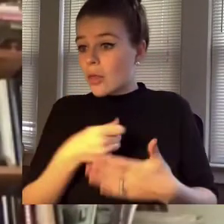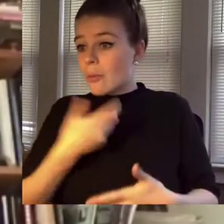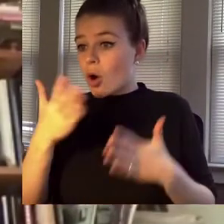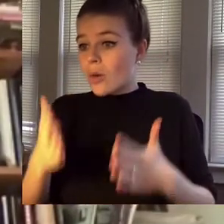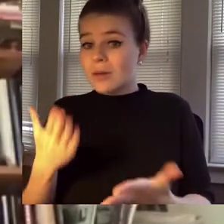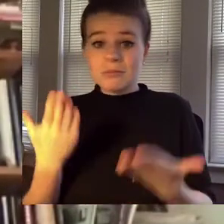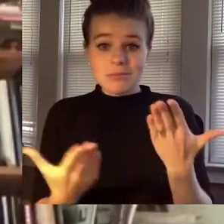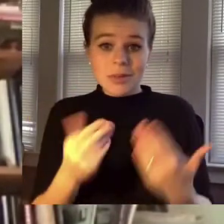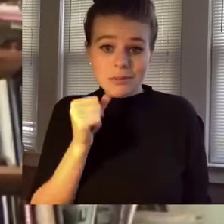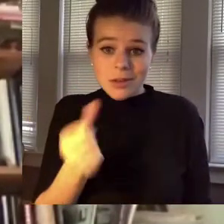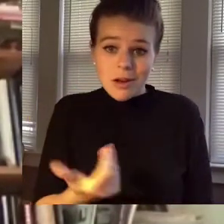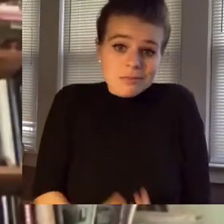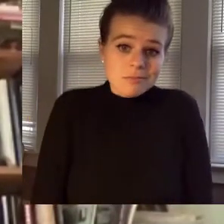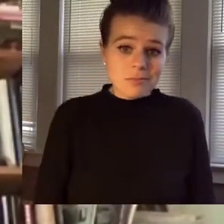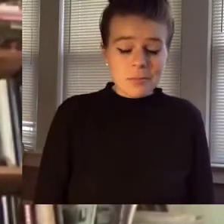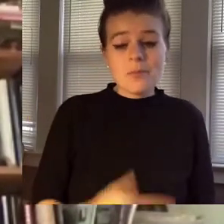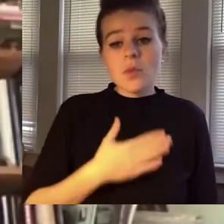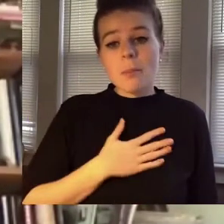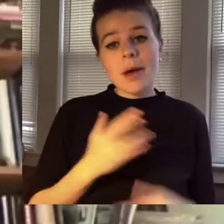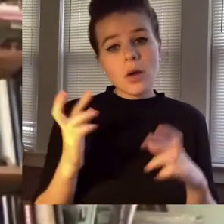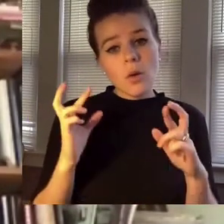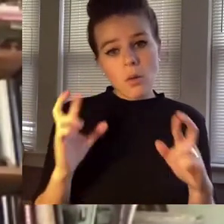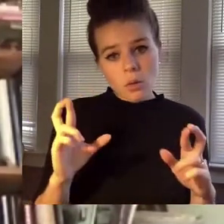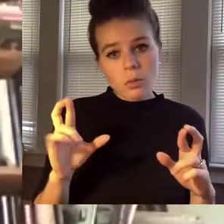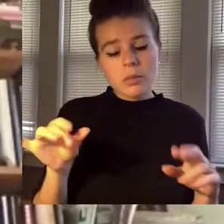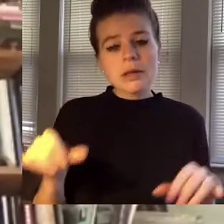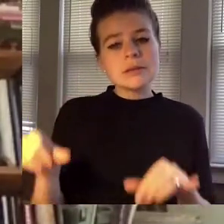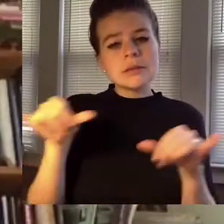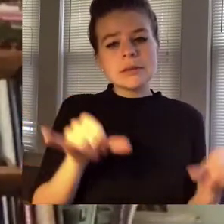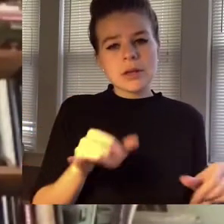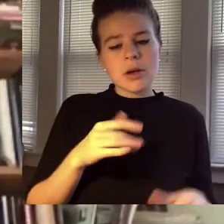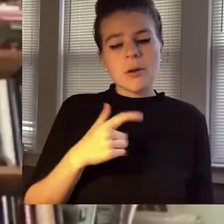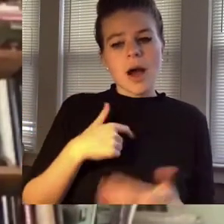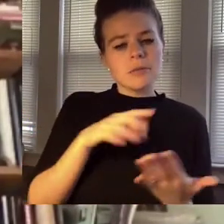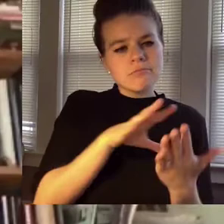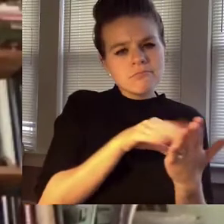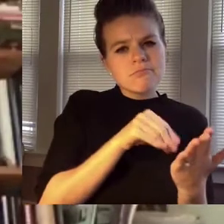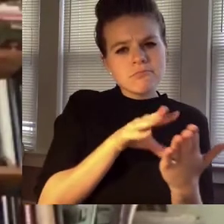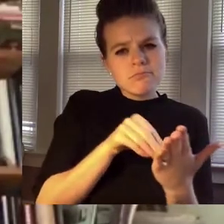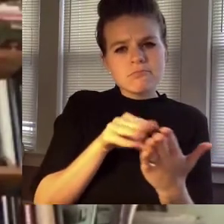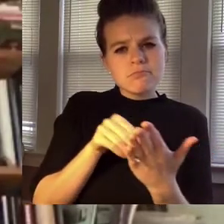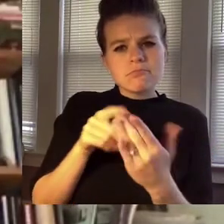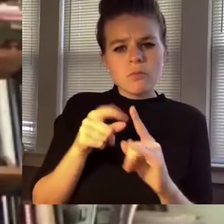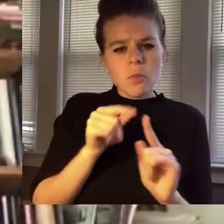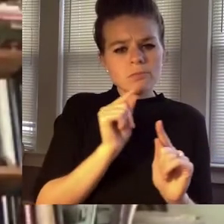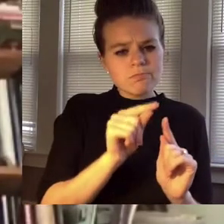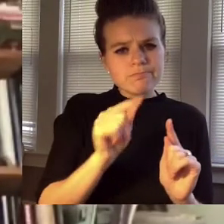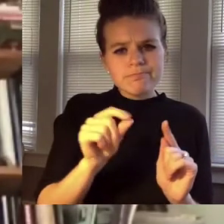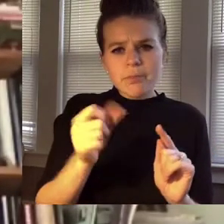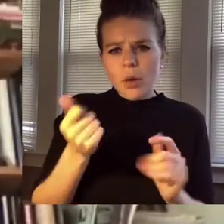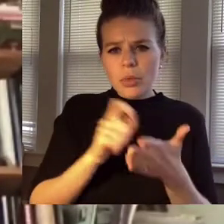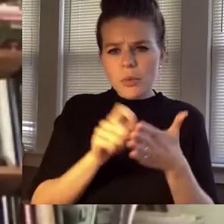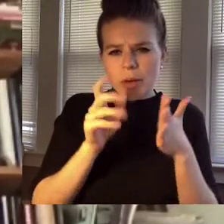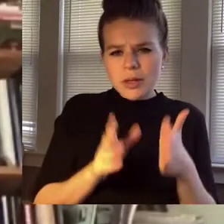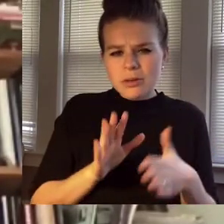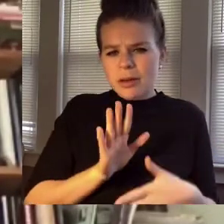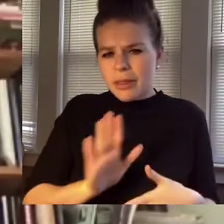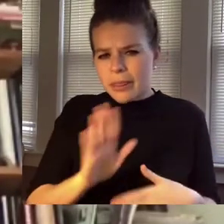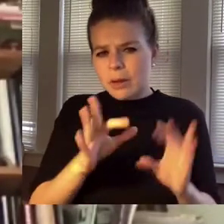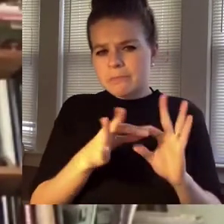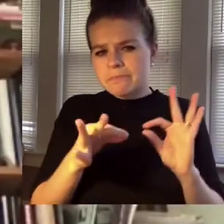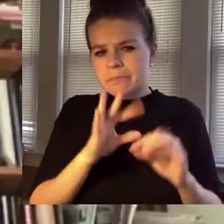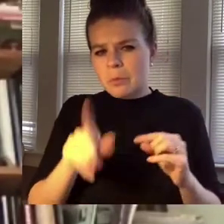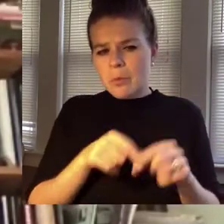though, that in the same way that I've learned from other writers and what they have said about writing and about their